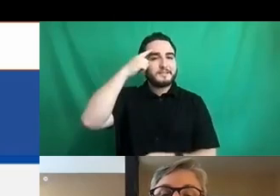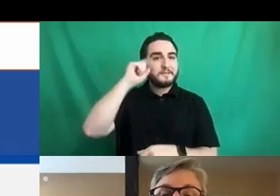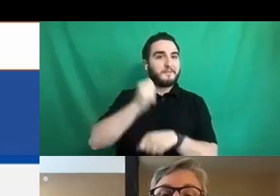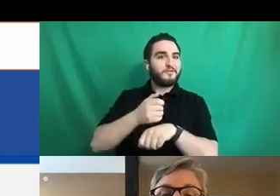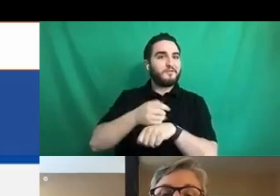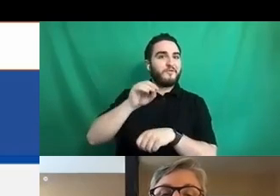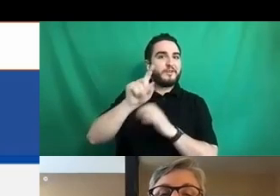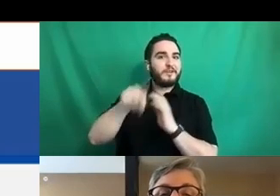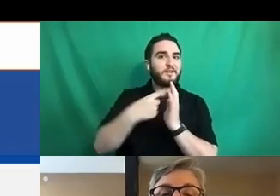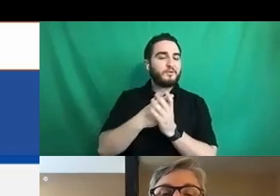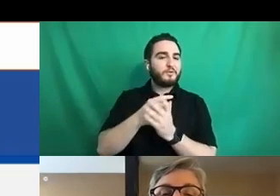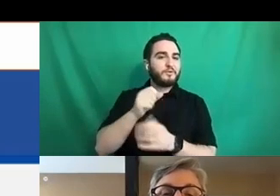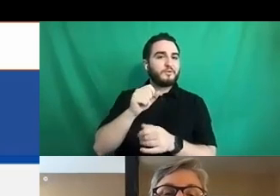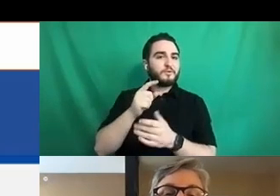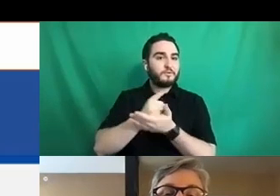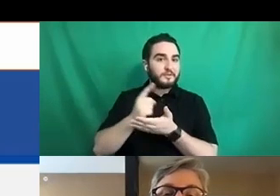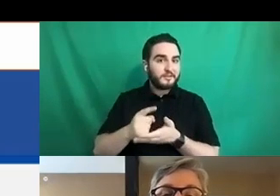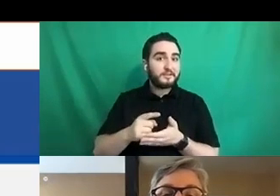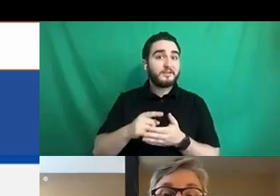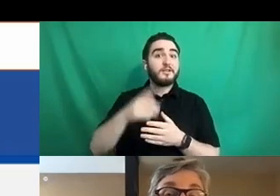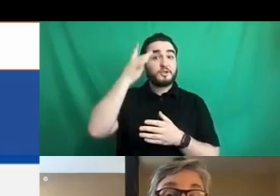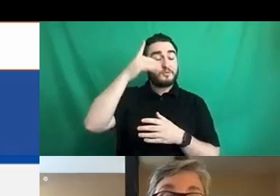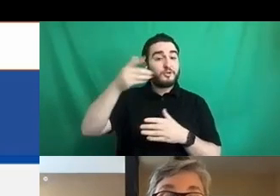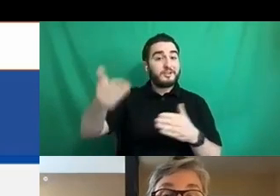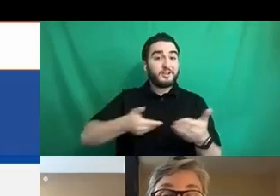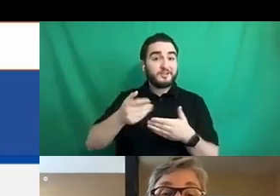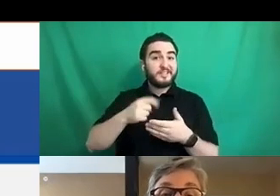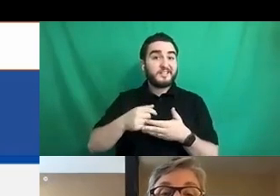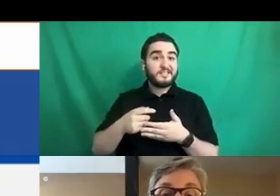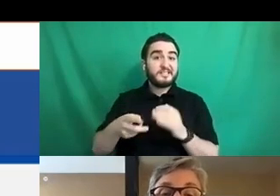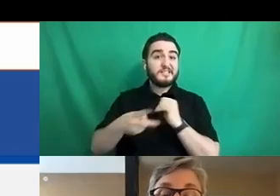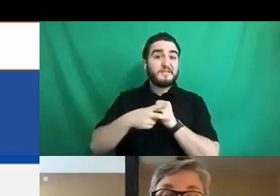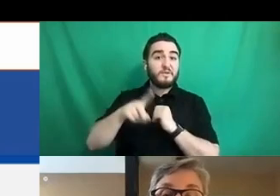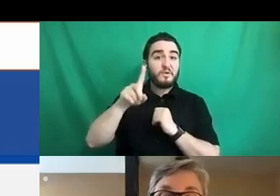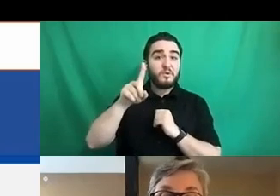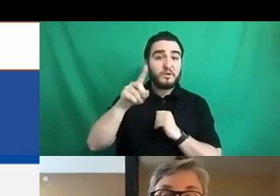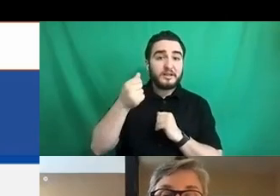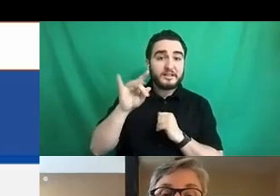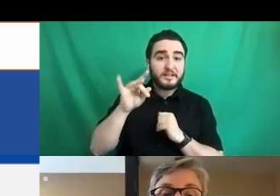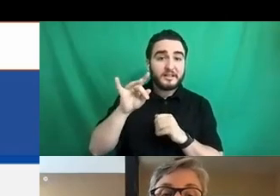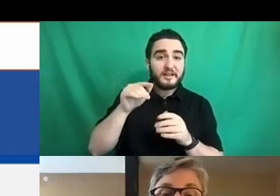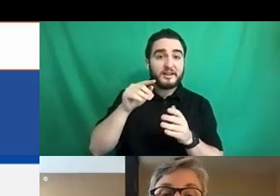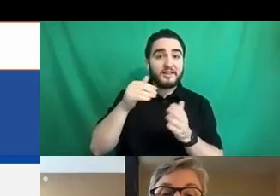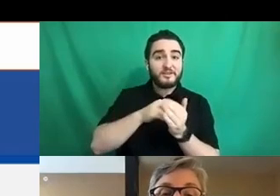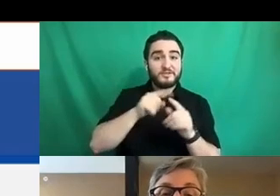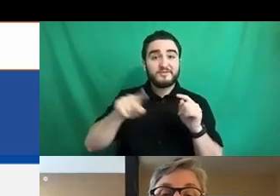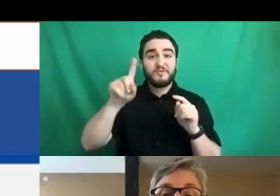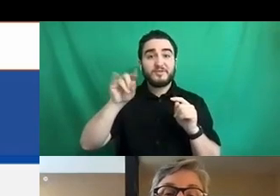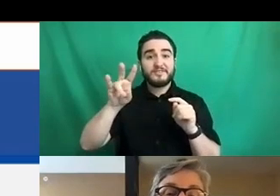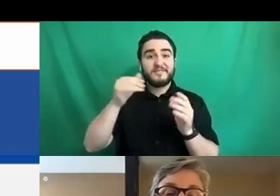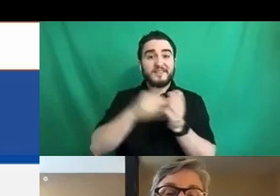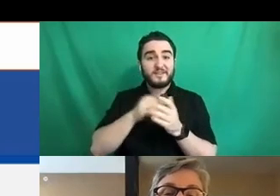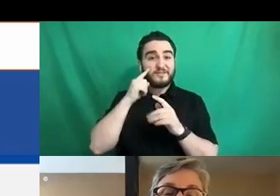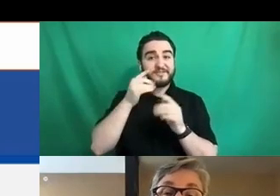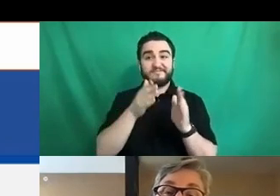position, a smart hire could defer between $18,000 and $108,000 of revenue over a 3-year period.